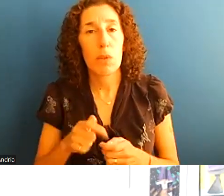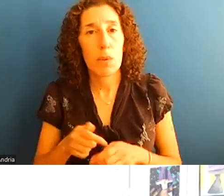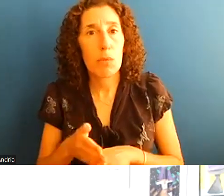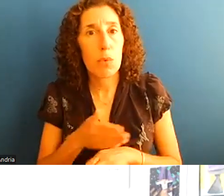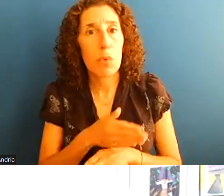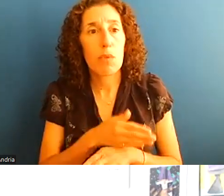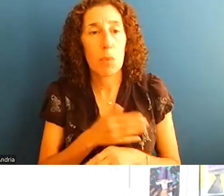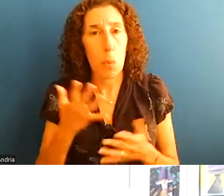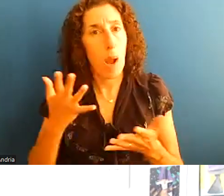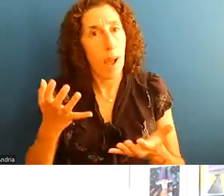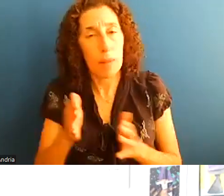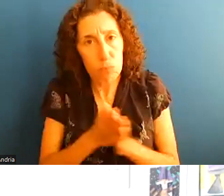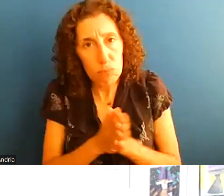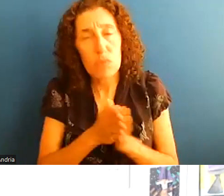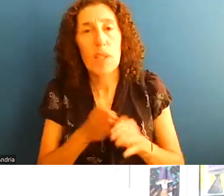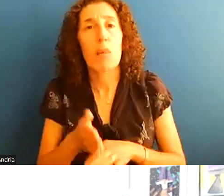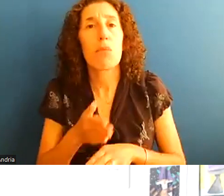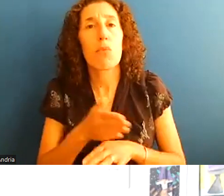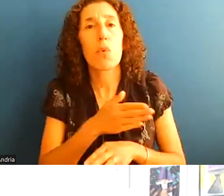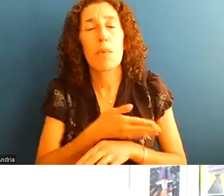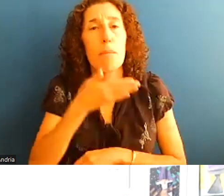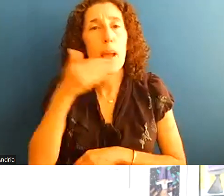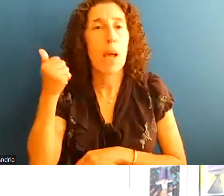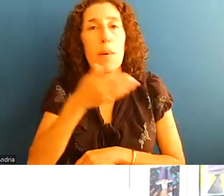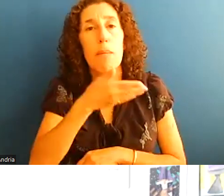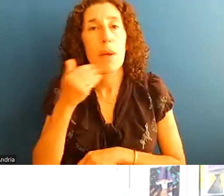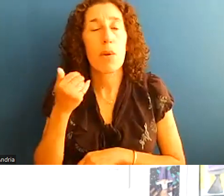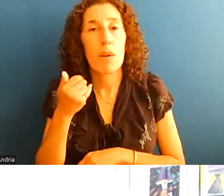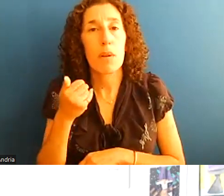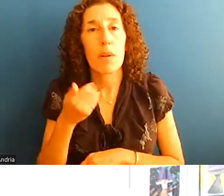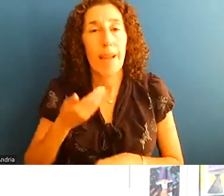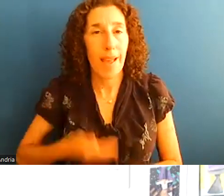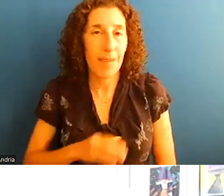and meet the needs of the victims on the law enforcement side.